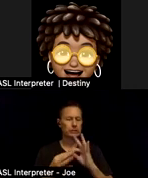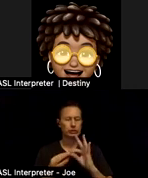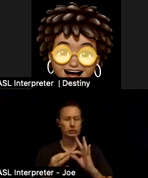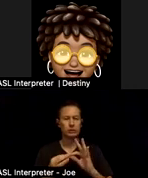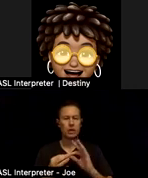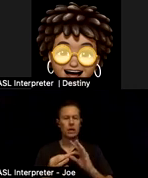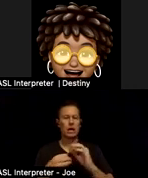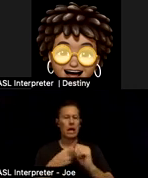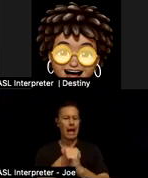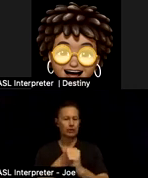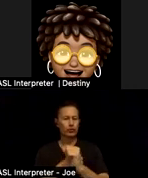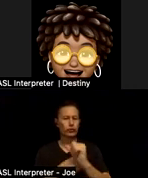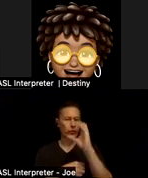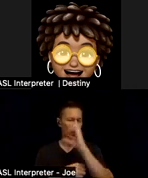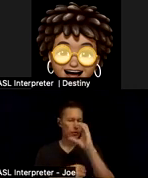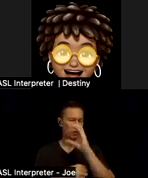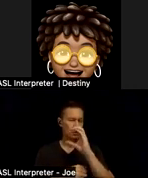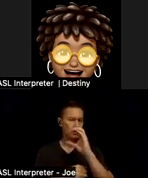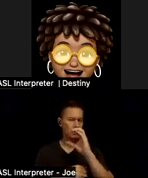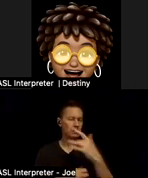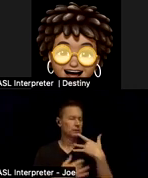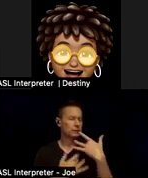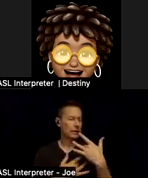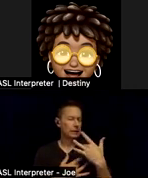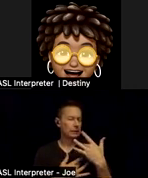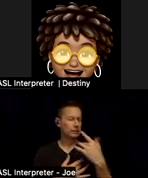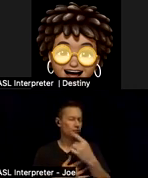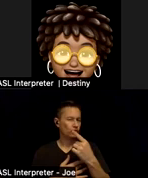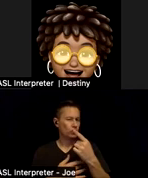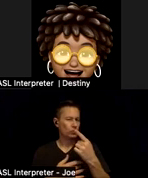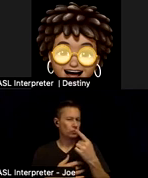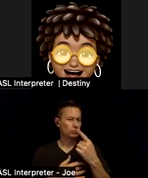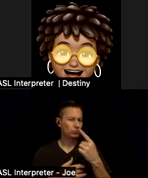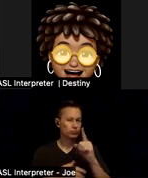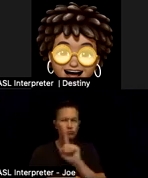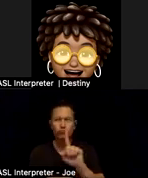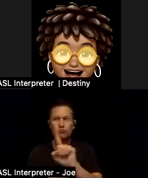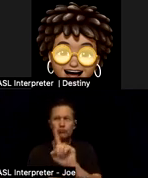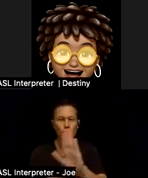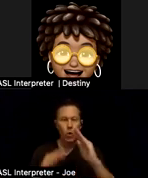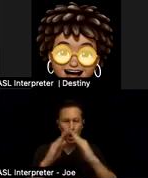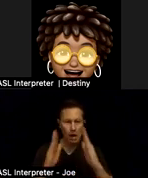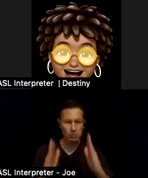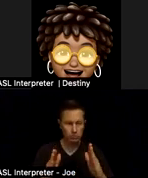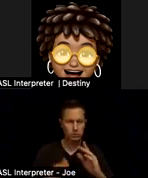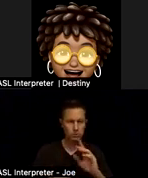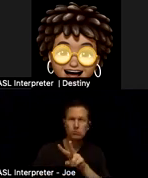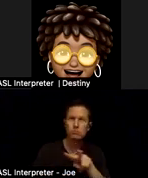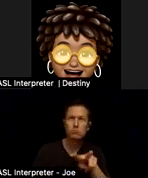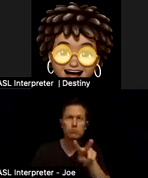is it is likely that when you go through your own home and look about, you're going to